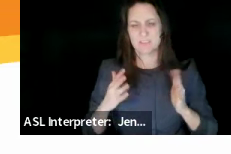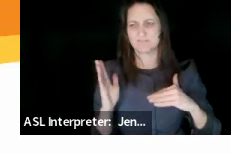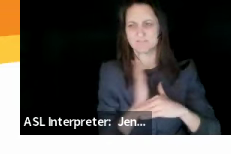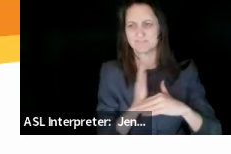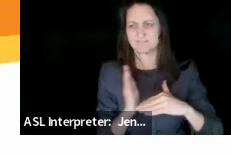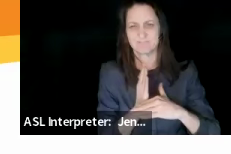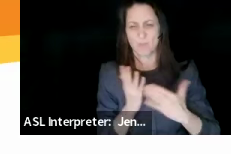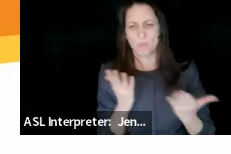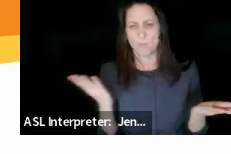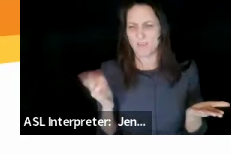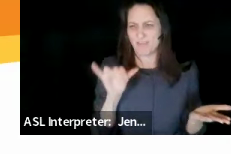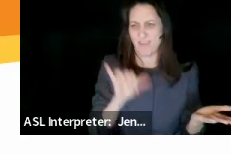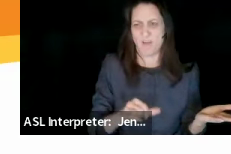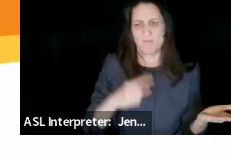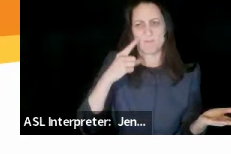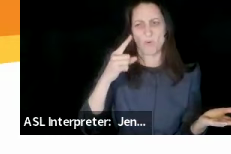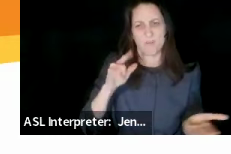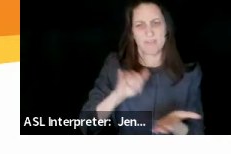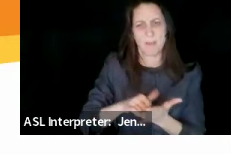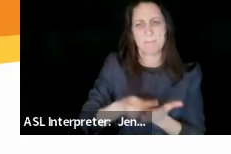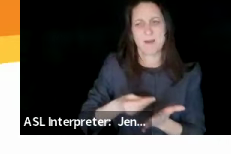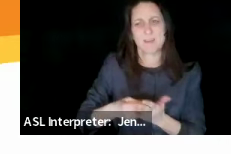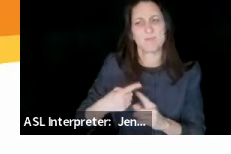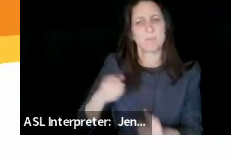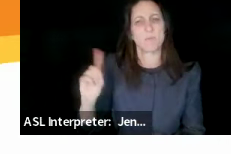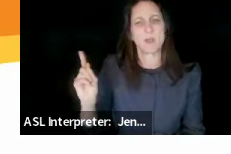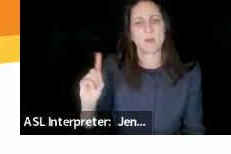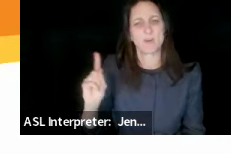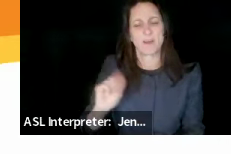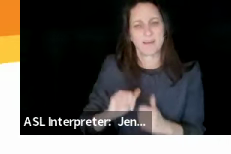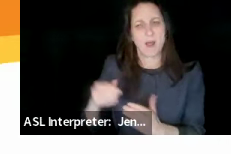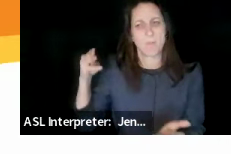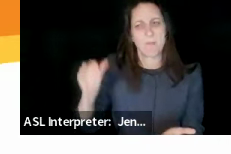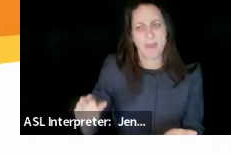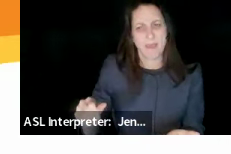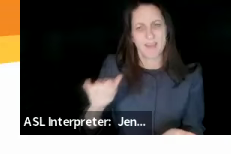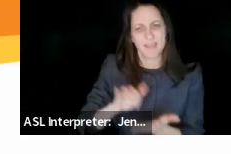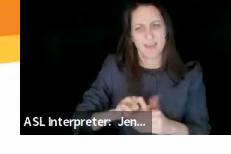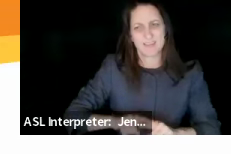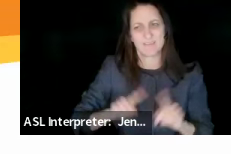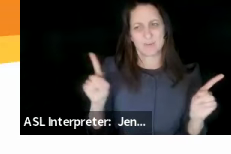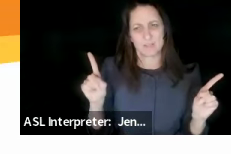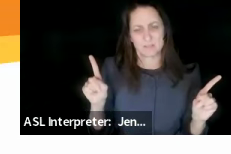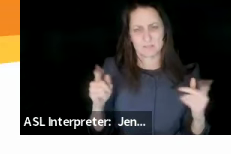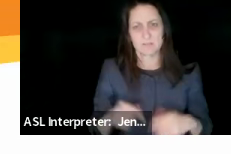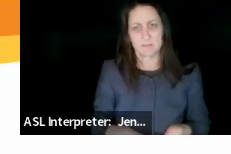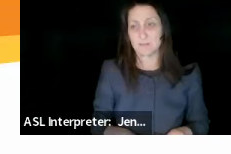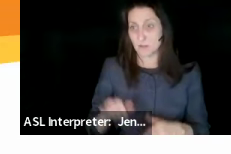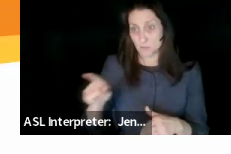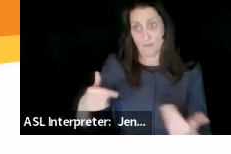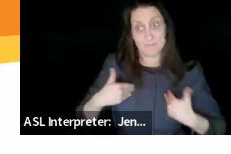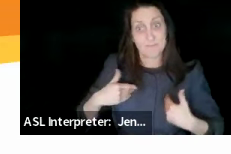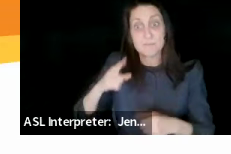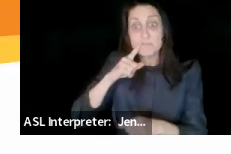those funding? Where is that funding coming from? Has that funding been committed? If so, how much? And then